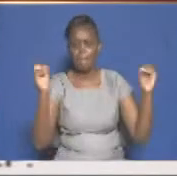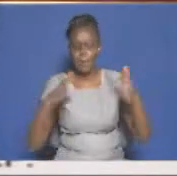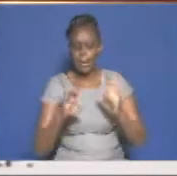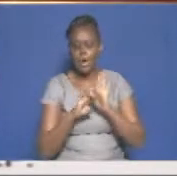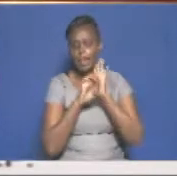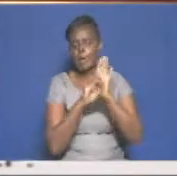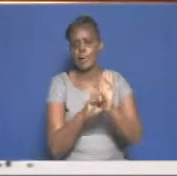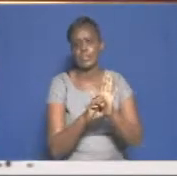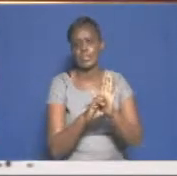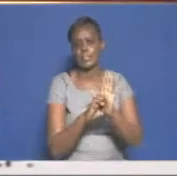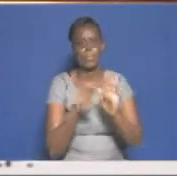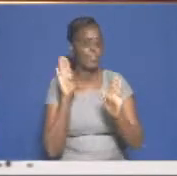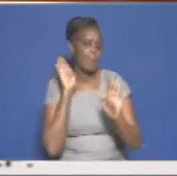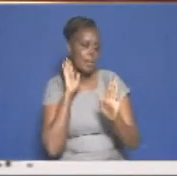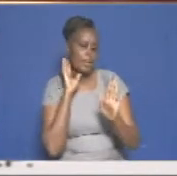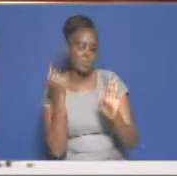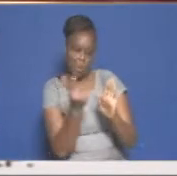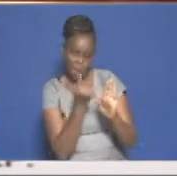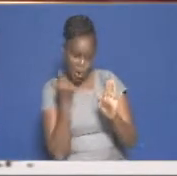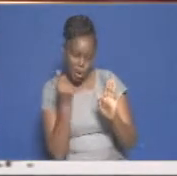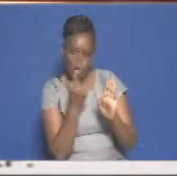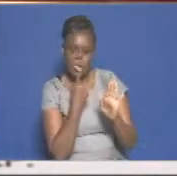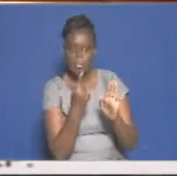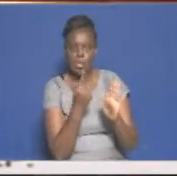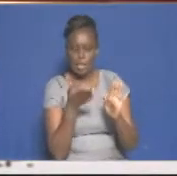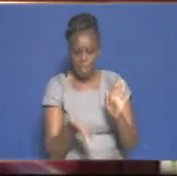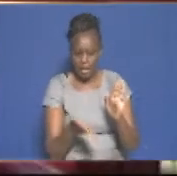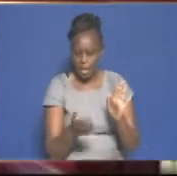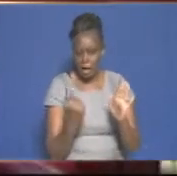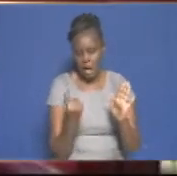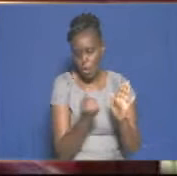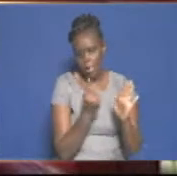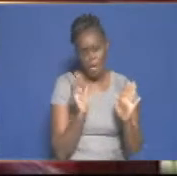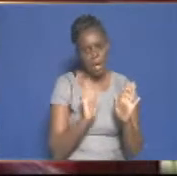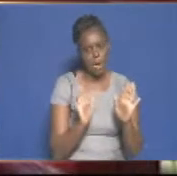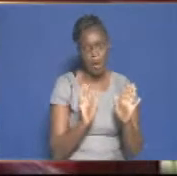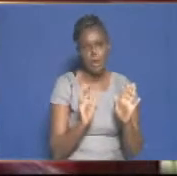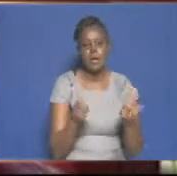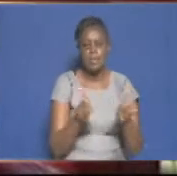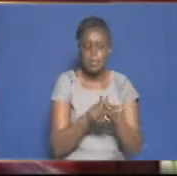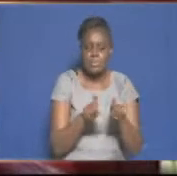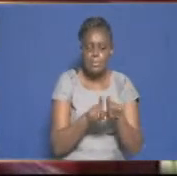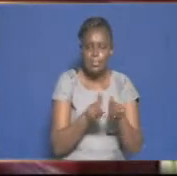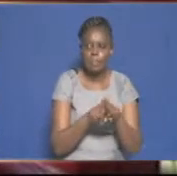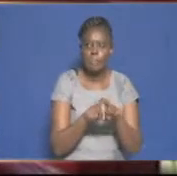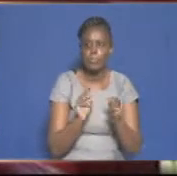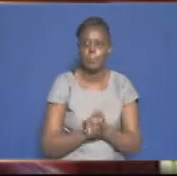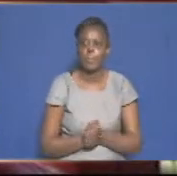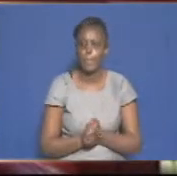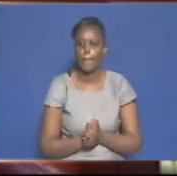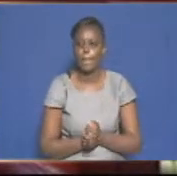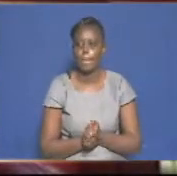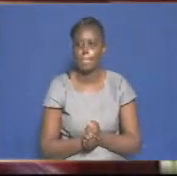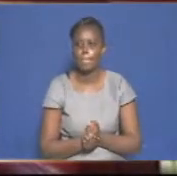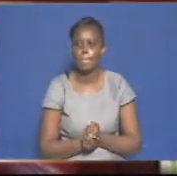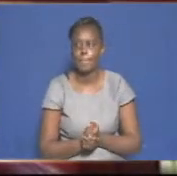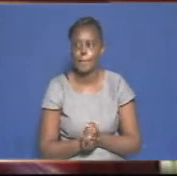example as we listen not only to what is being said here, Honorable Speaker, but even to what